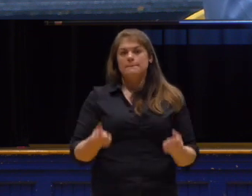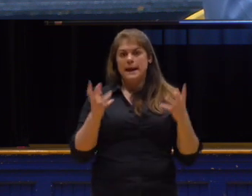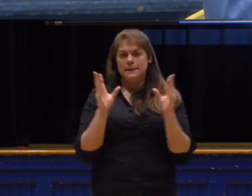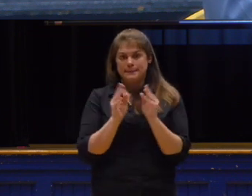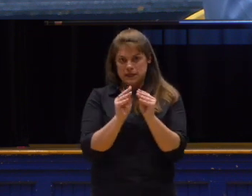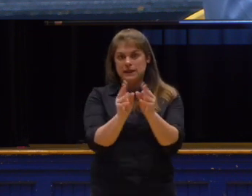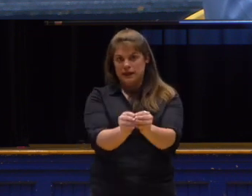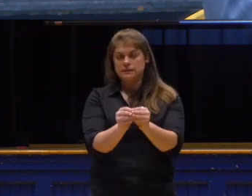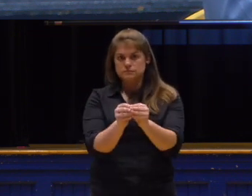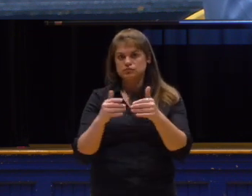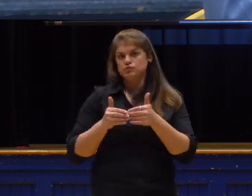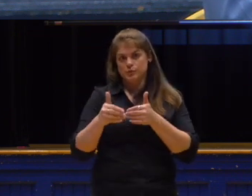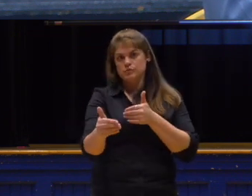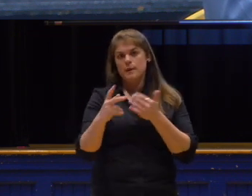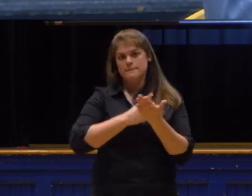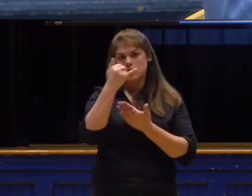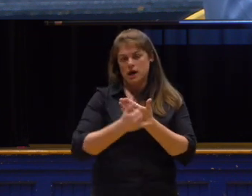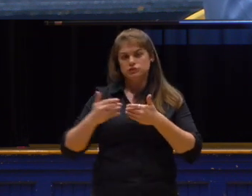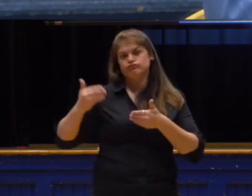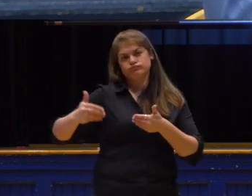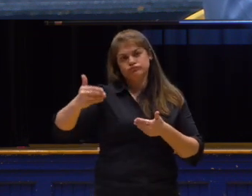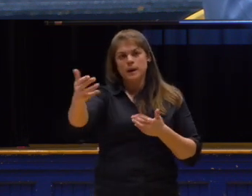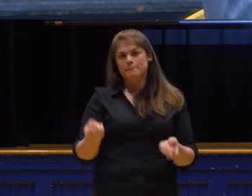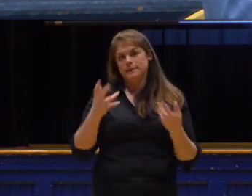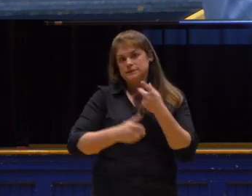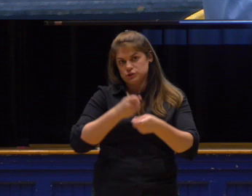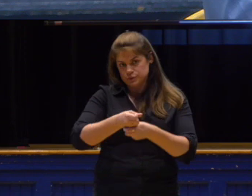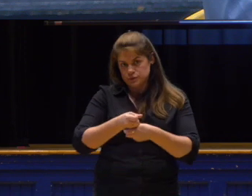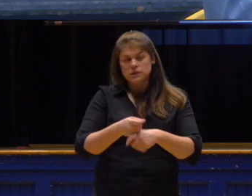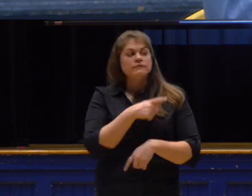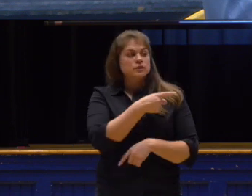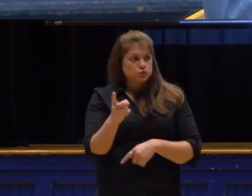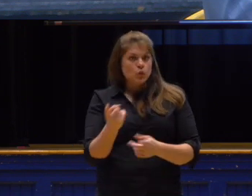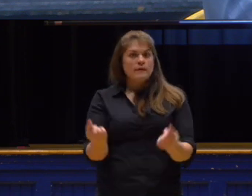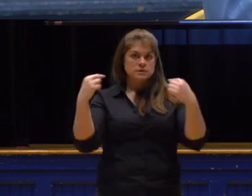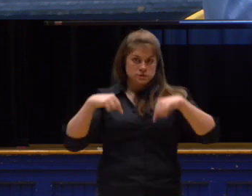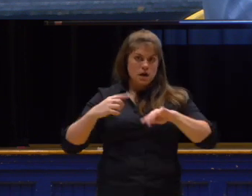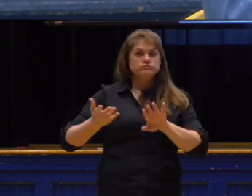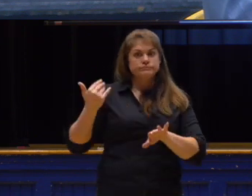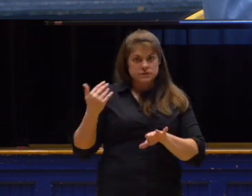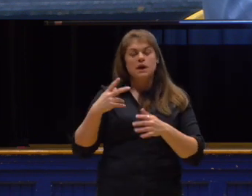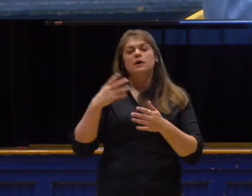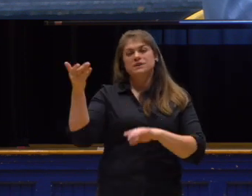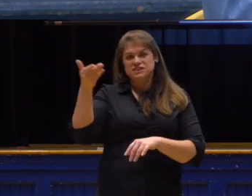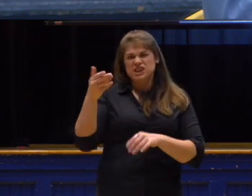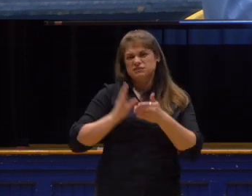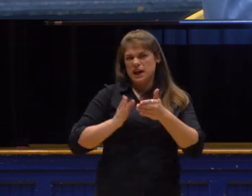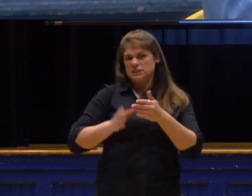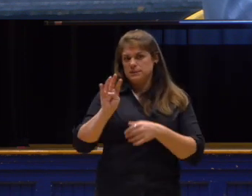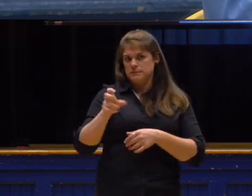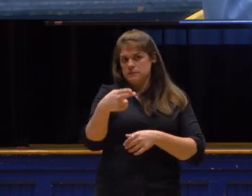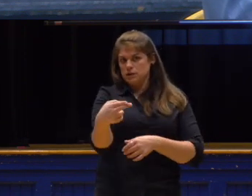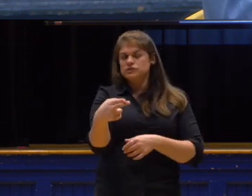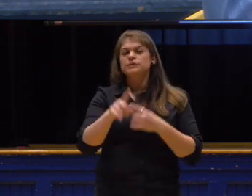this project as we move forward over the years. For those of you who may have attended our presentation at the end of March,